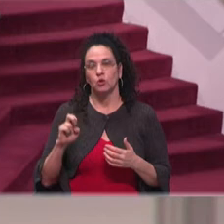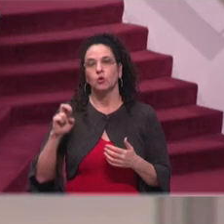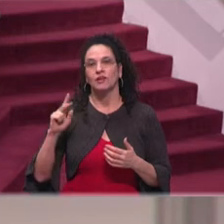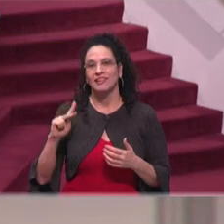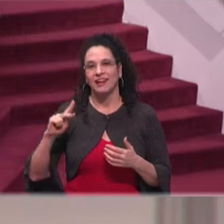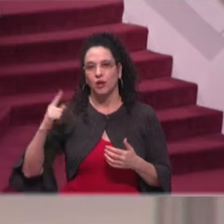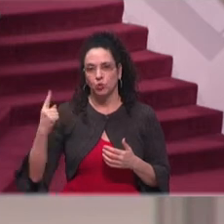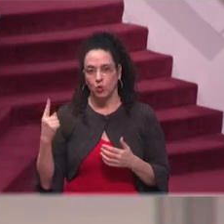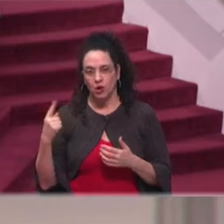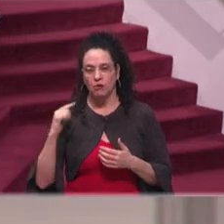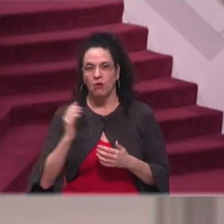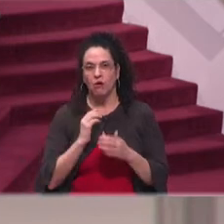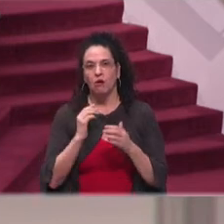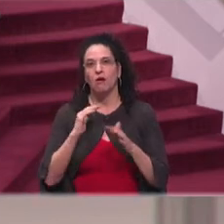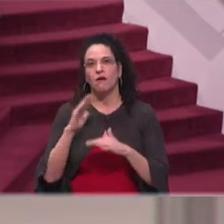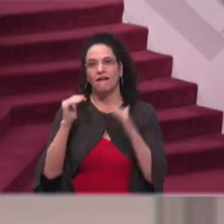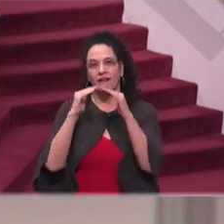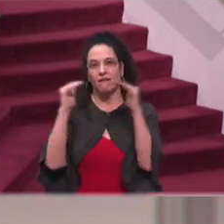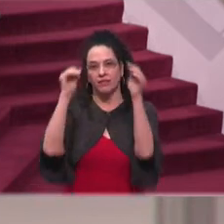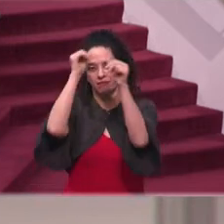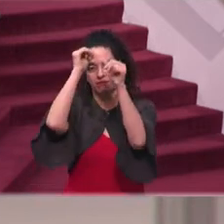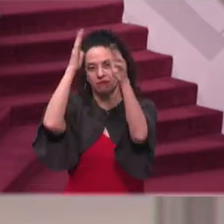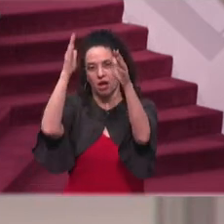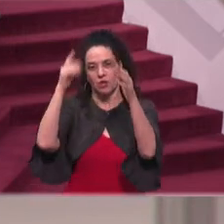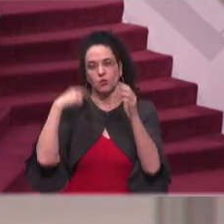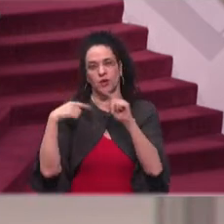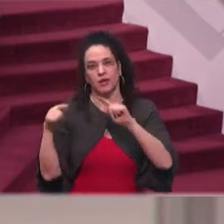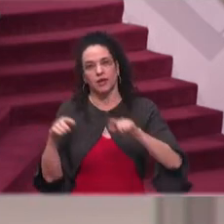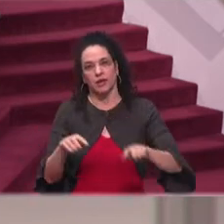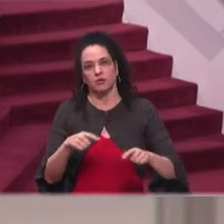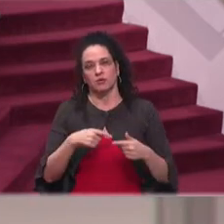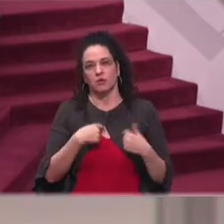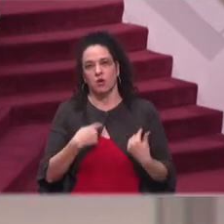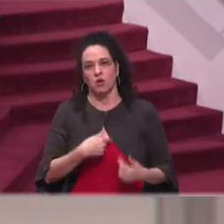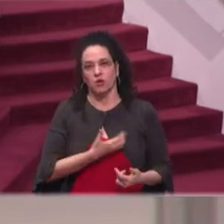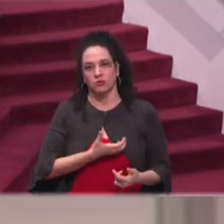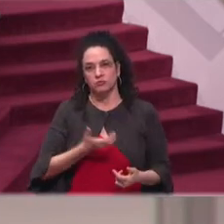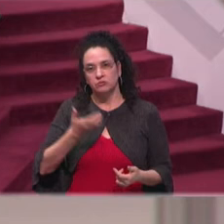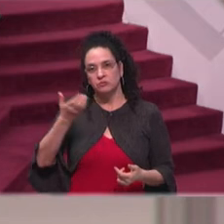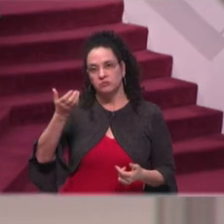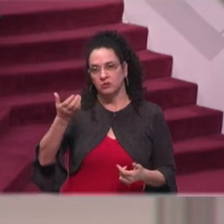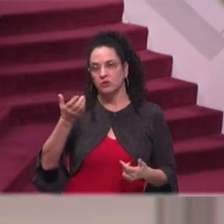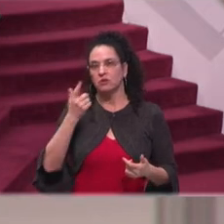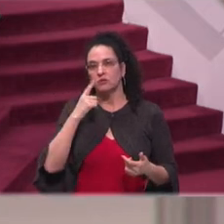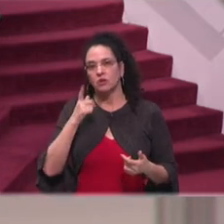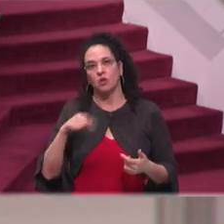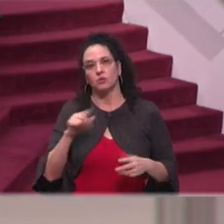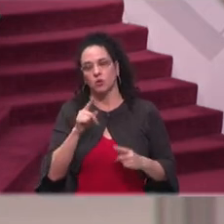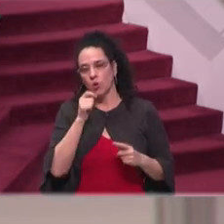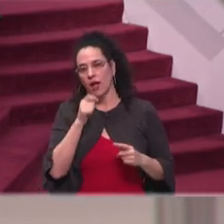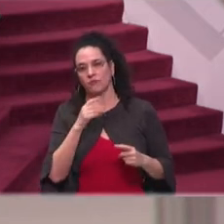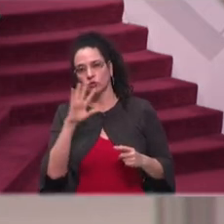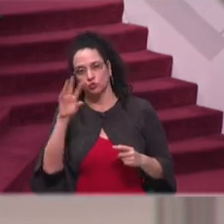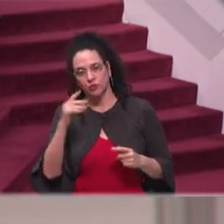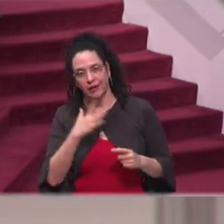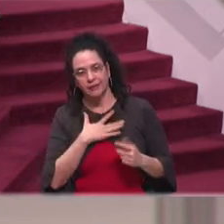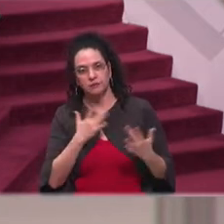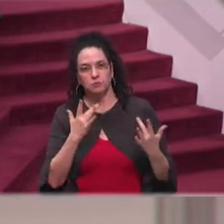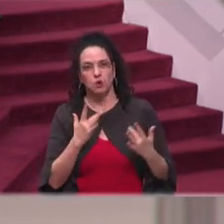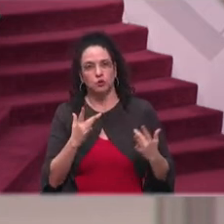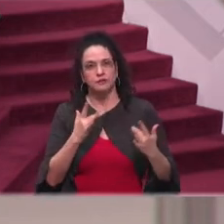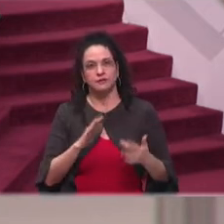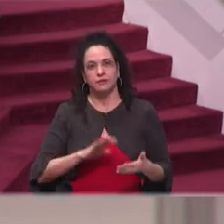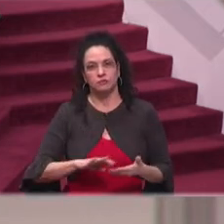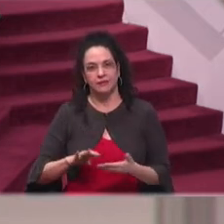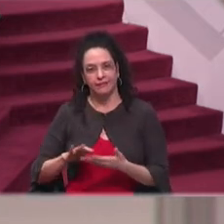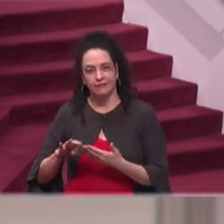Our Heavenly Father, we come to you this morning with grateful hearts and remembrance of your grace, mercy, and forgiveness, and we say thank you. As